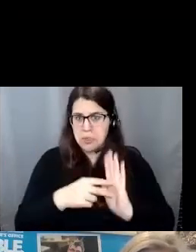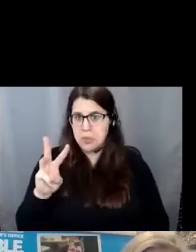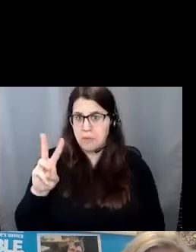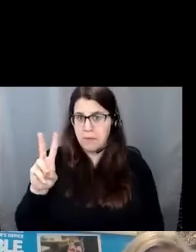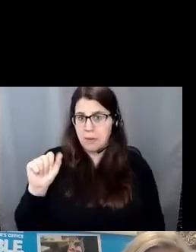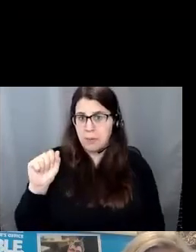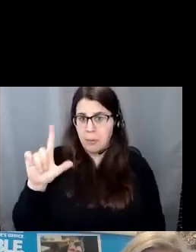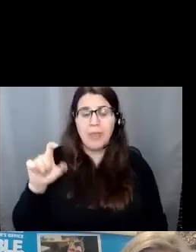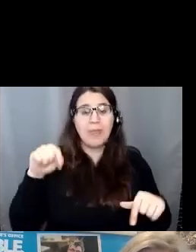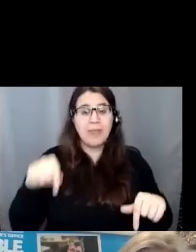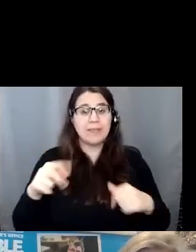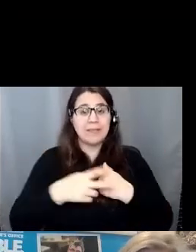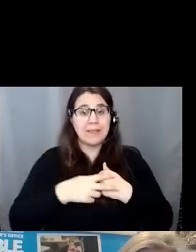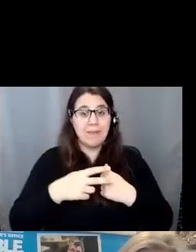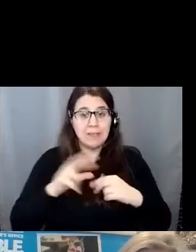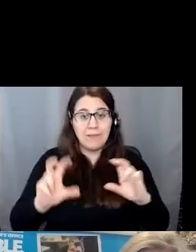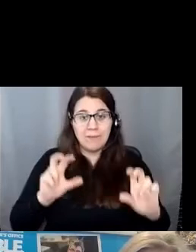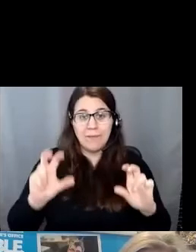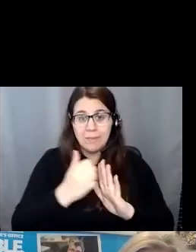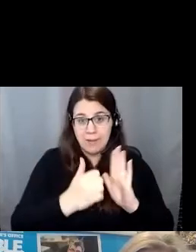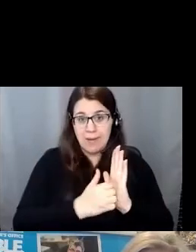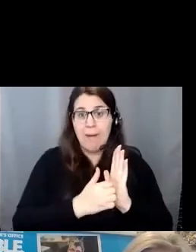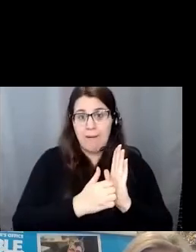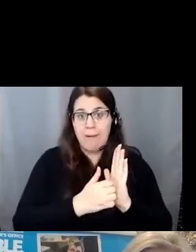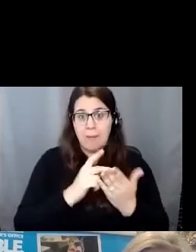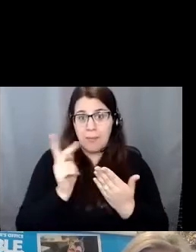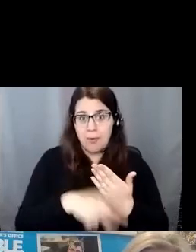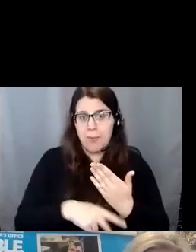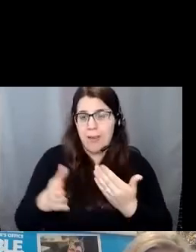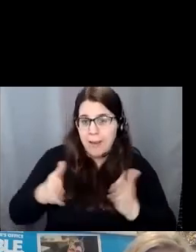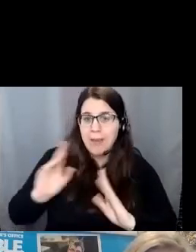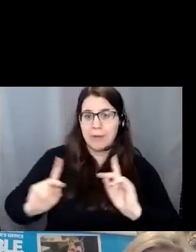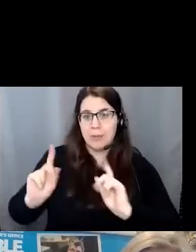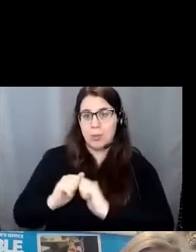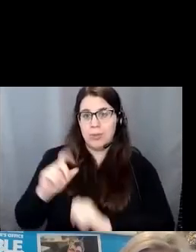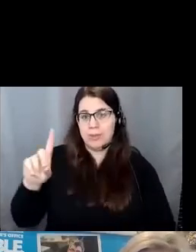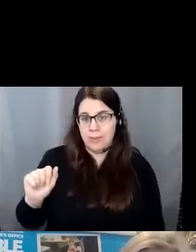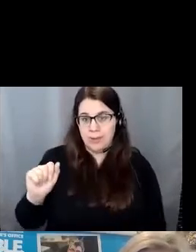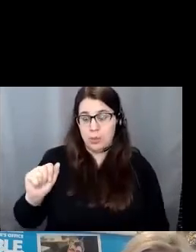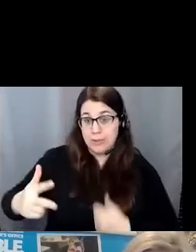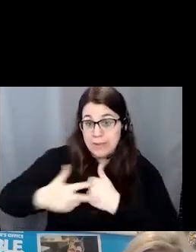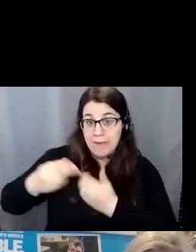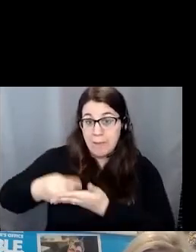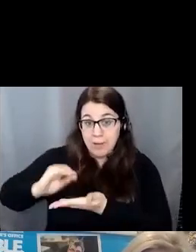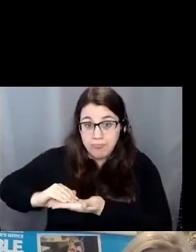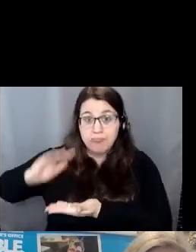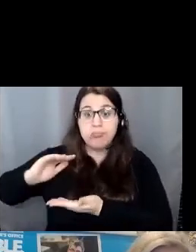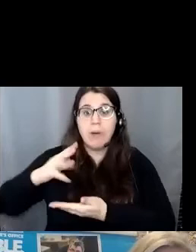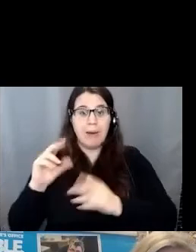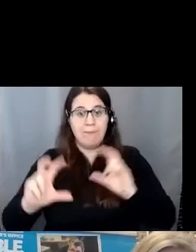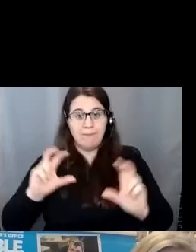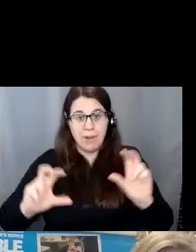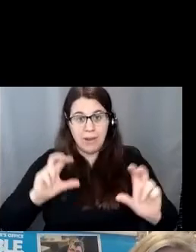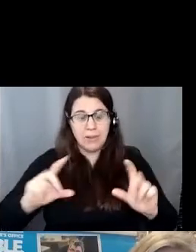account program that allows individuals with disabilities to save and invest while protecting their eligibility for public